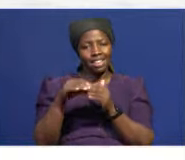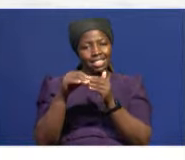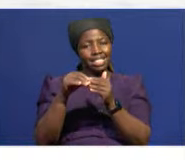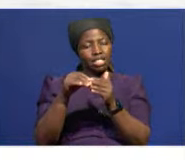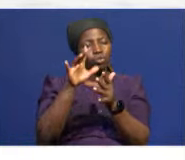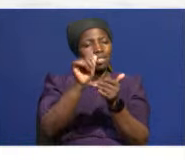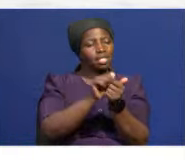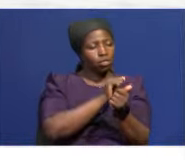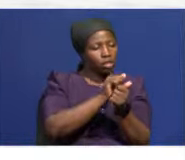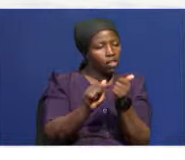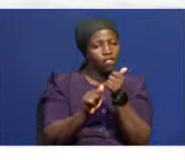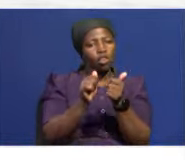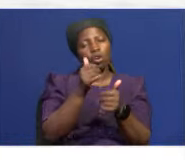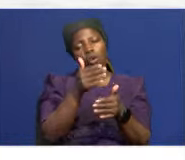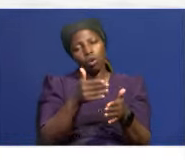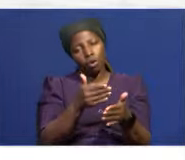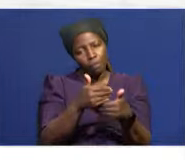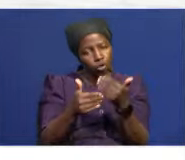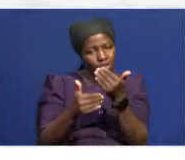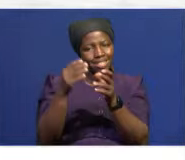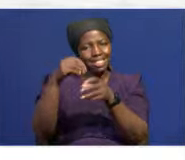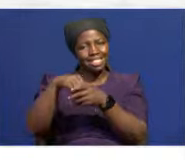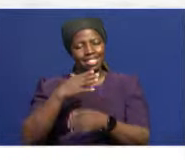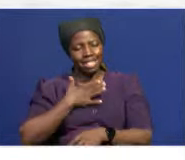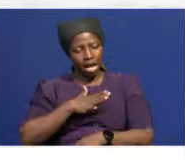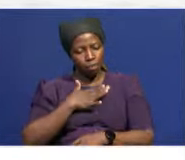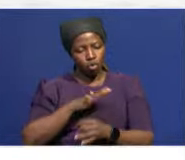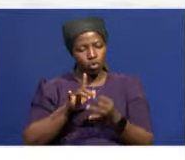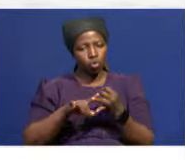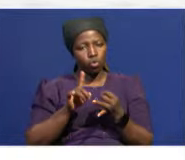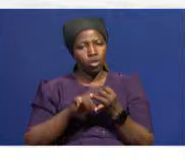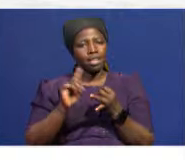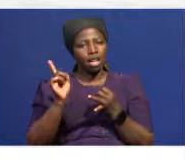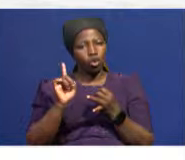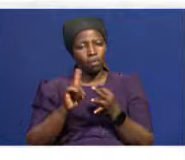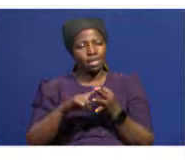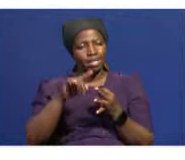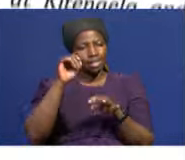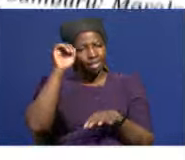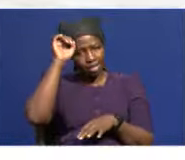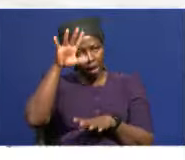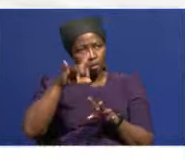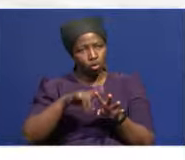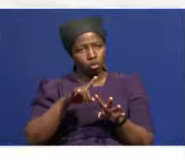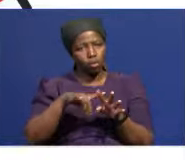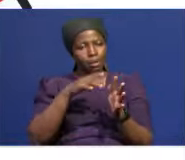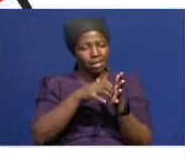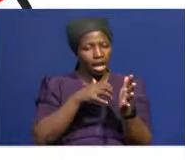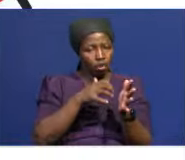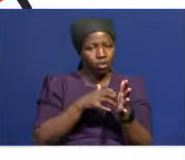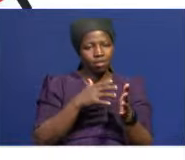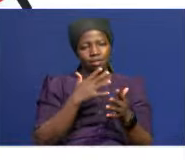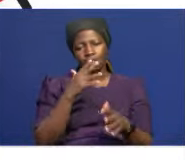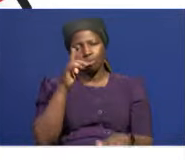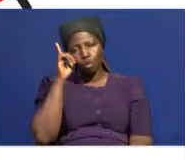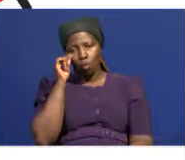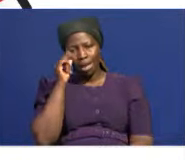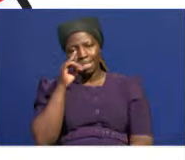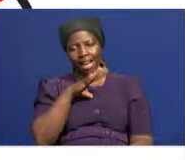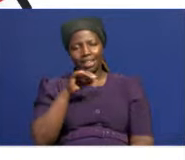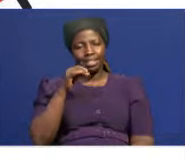infrastructural damage in Samburu, Nairobi, Kiambu, Machakos, Mombasa, and Kajiado. Additionally,